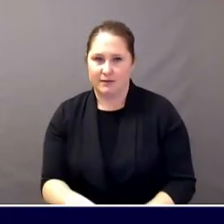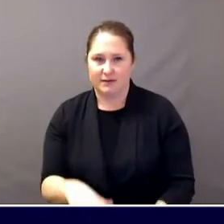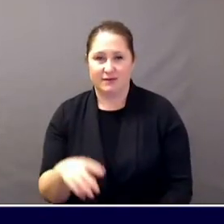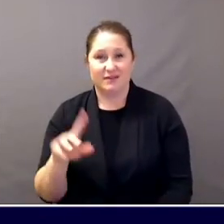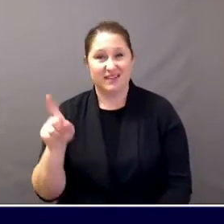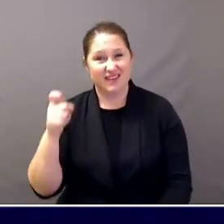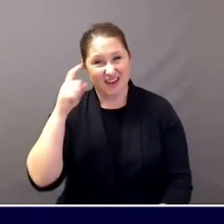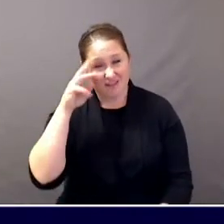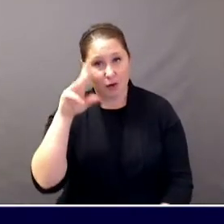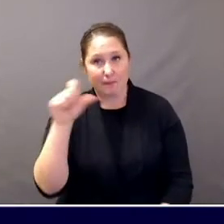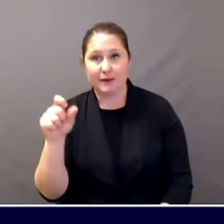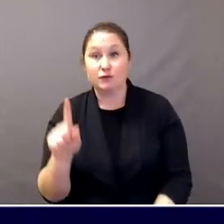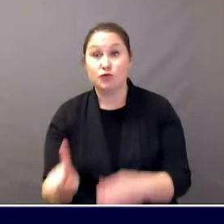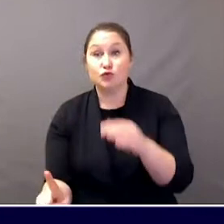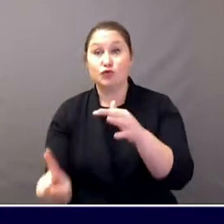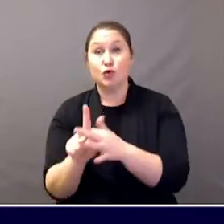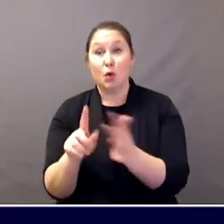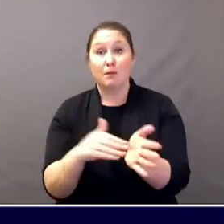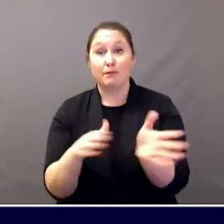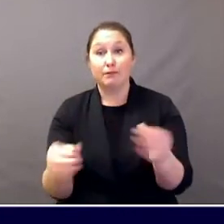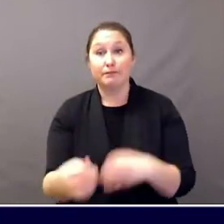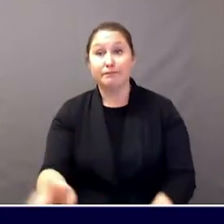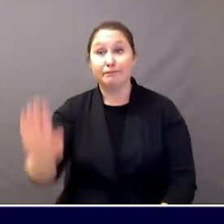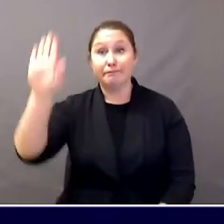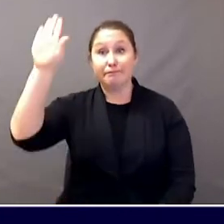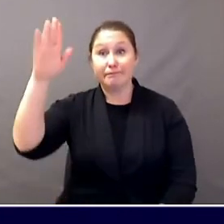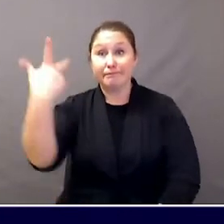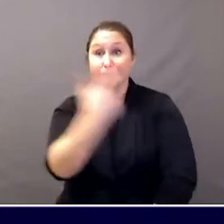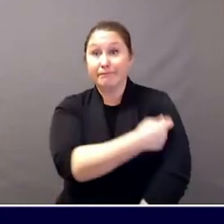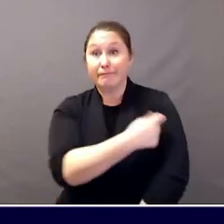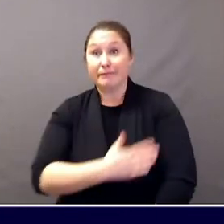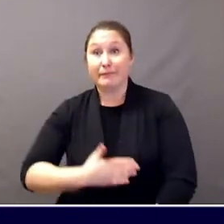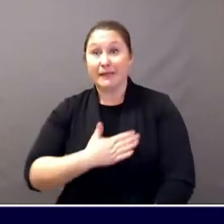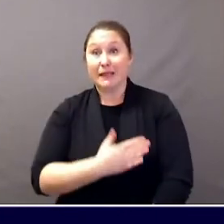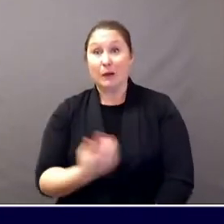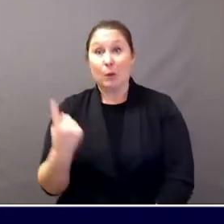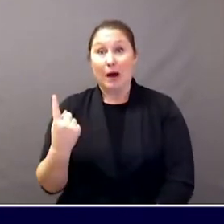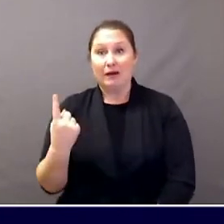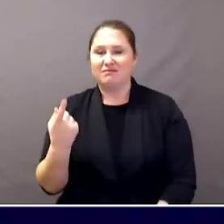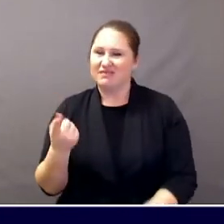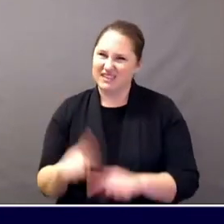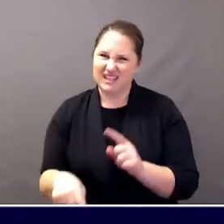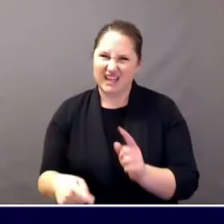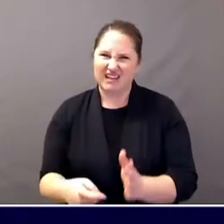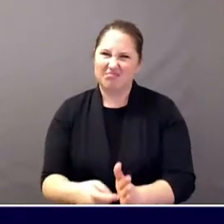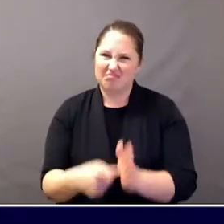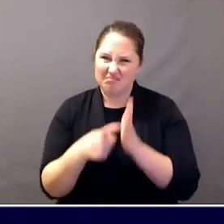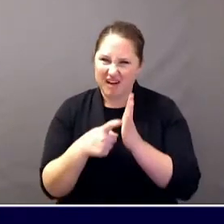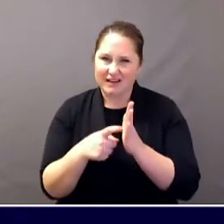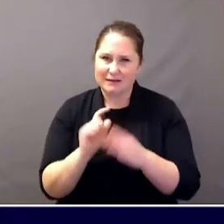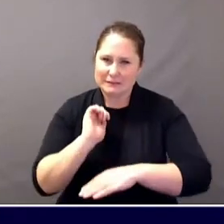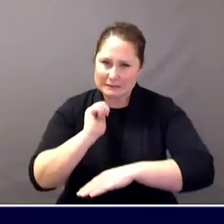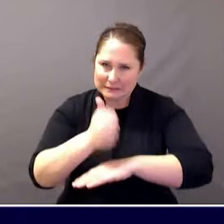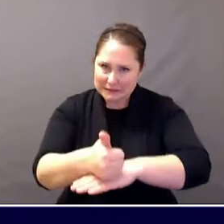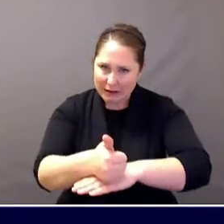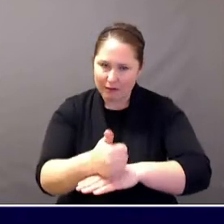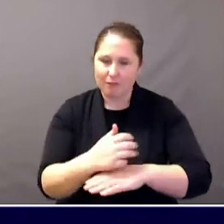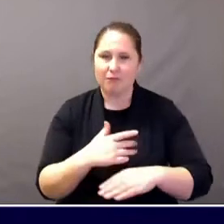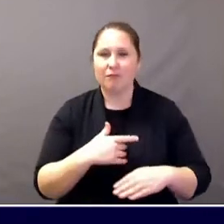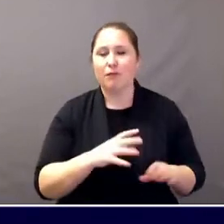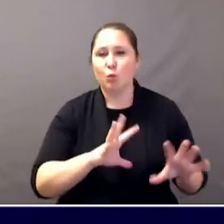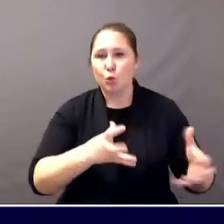a vaccine, and you're the only one who shows up. I mean, it has to be organized, systemized, grouped like